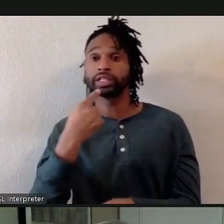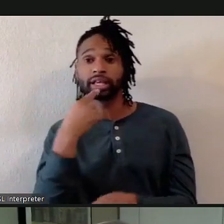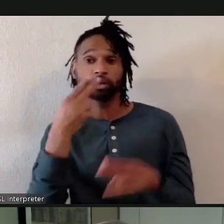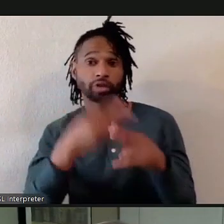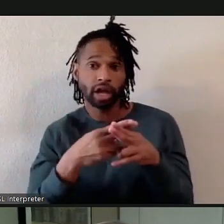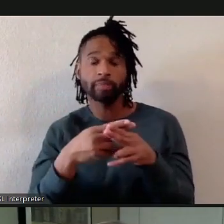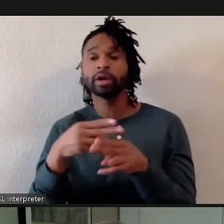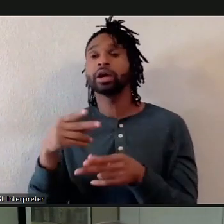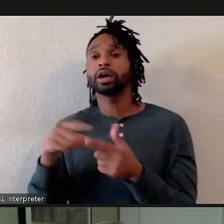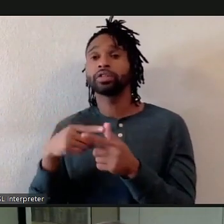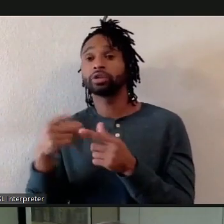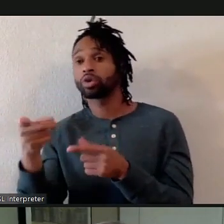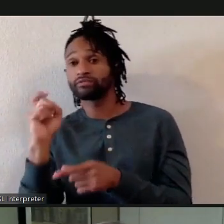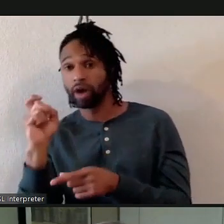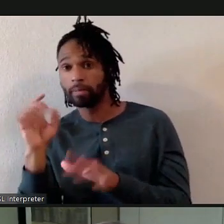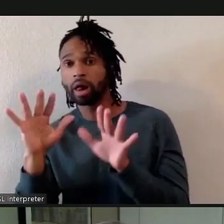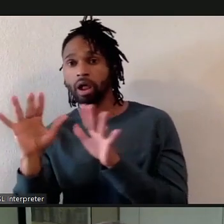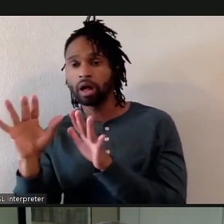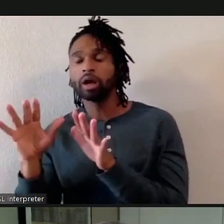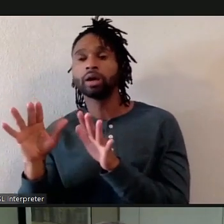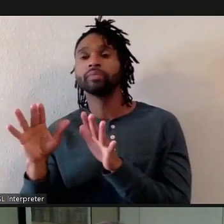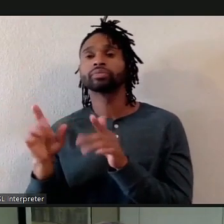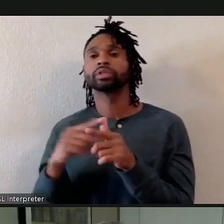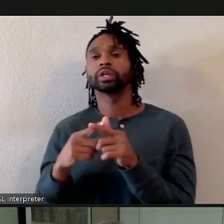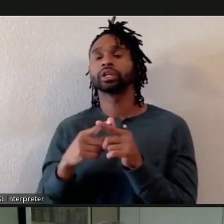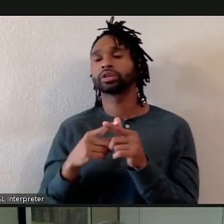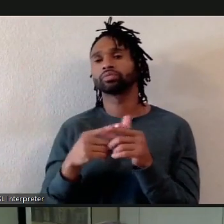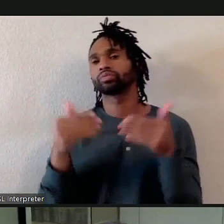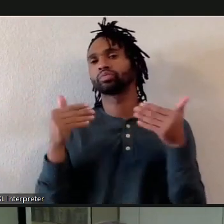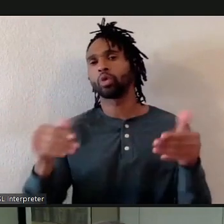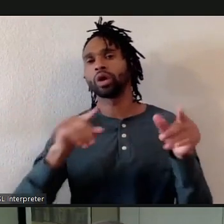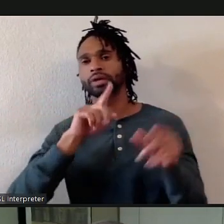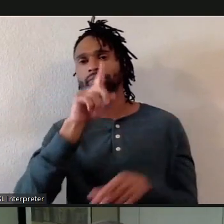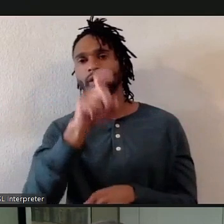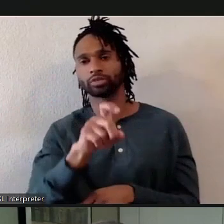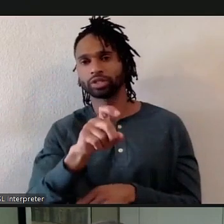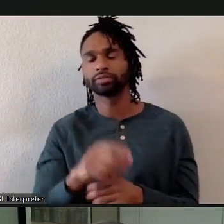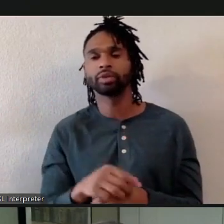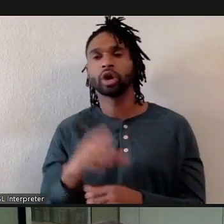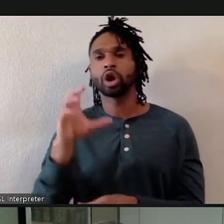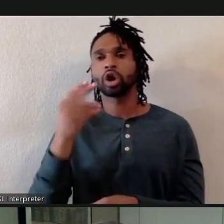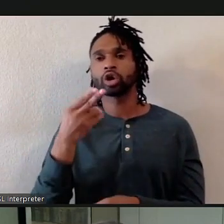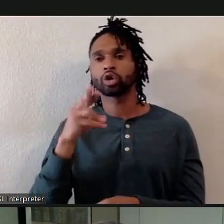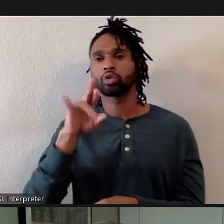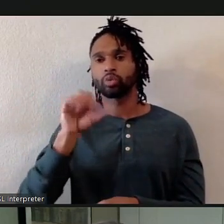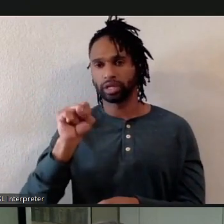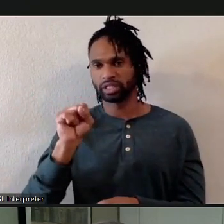outlet you're with, and then go ahead and ask your question. Chris, I'm going to start with you.